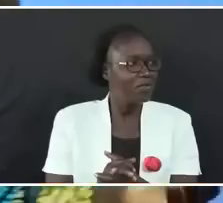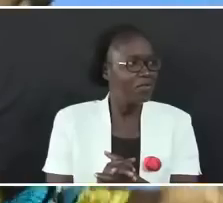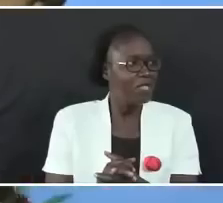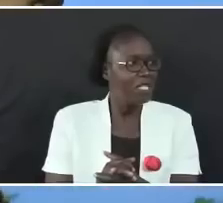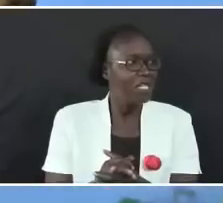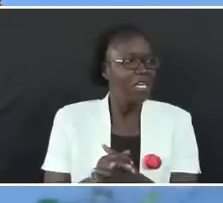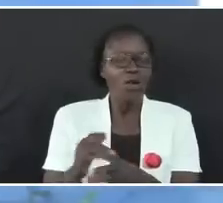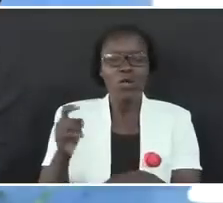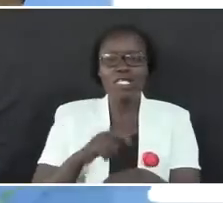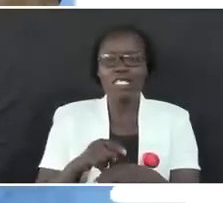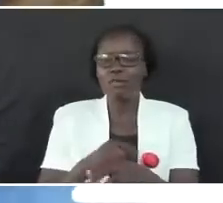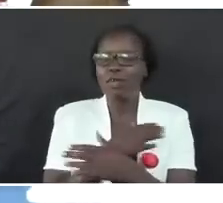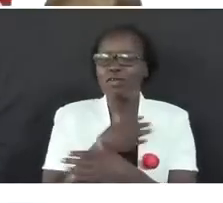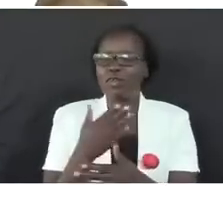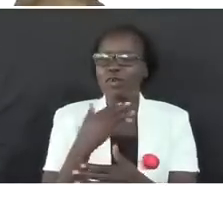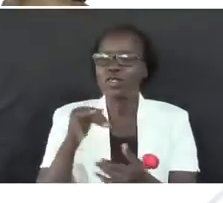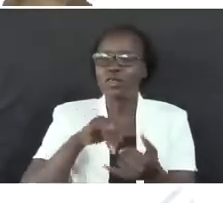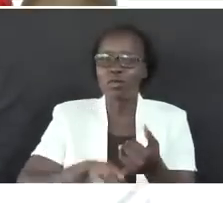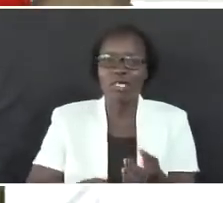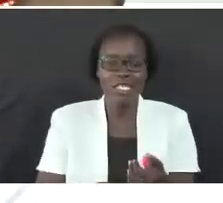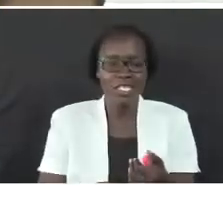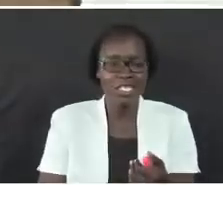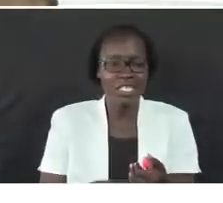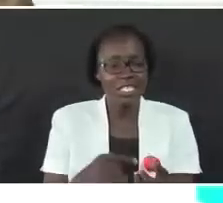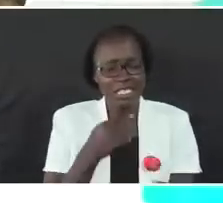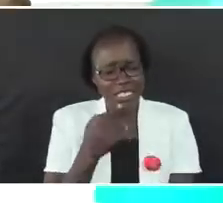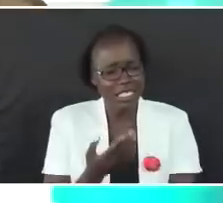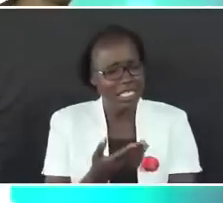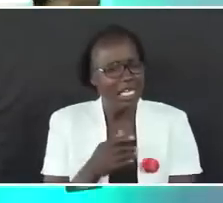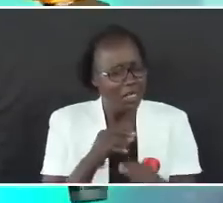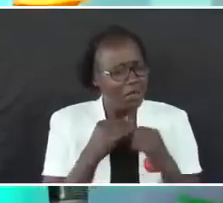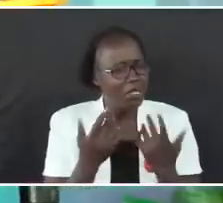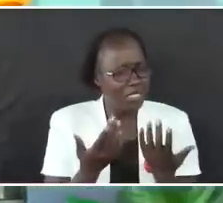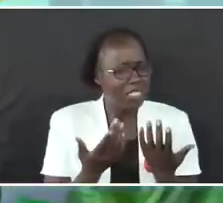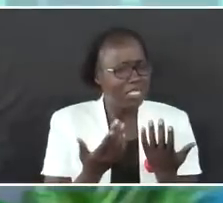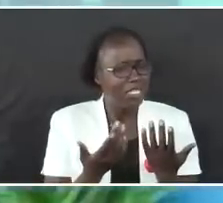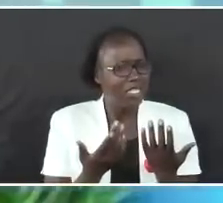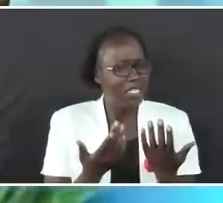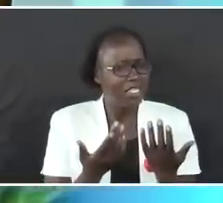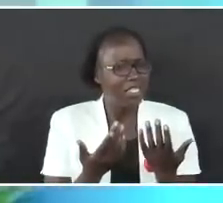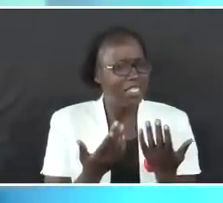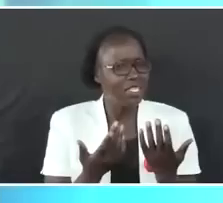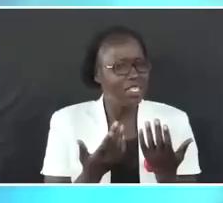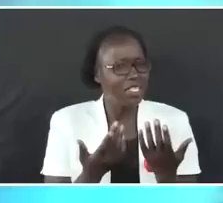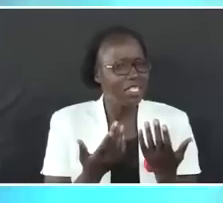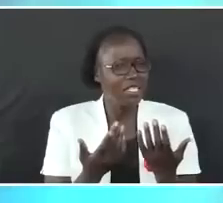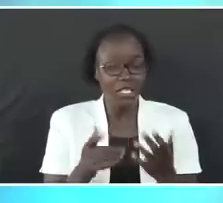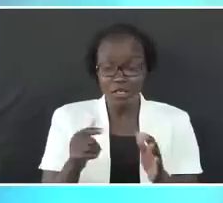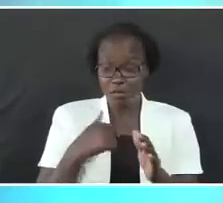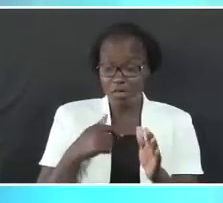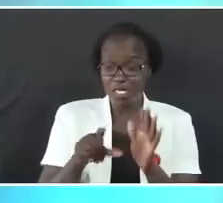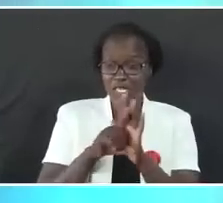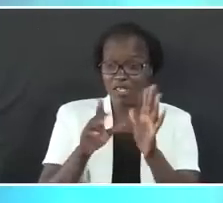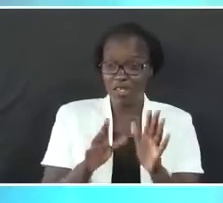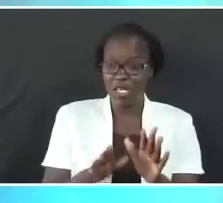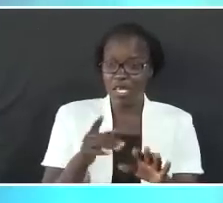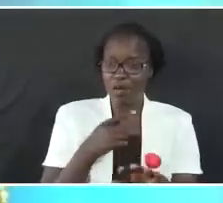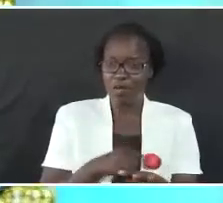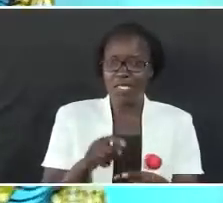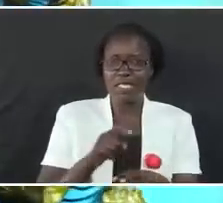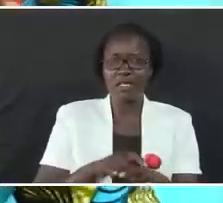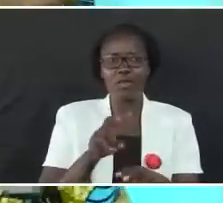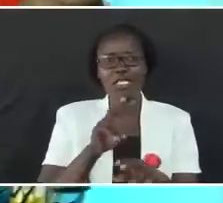One time a friend of mine wanted to get married and she says, Pastor, I'm a lawyer, but when I see